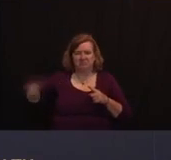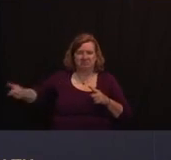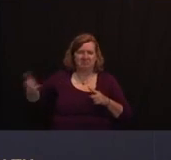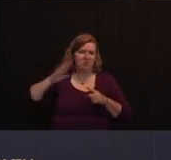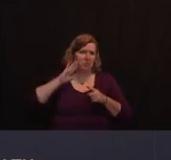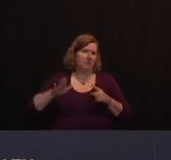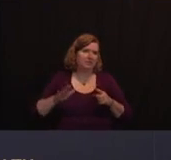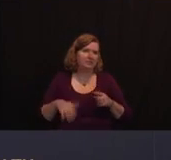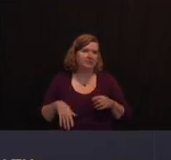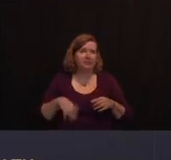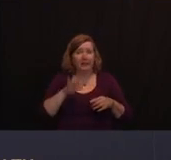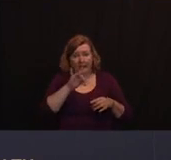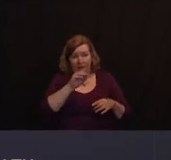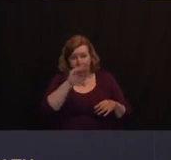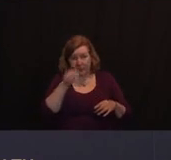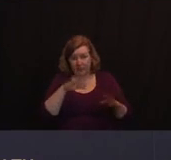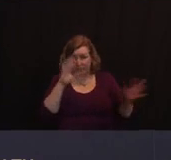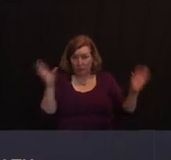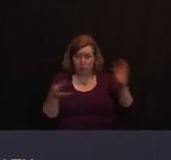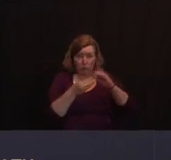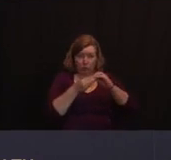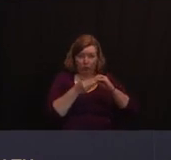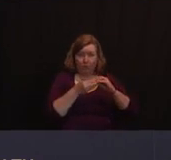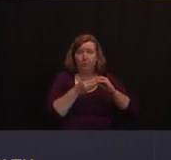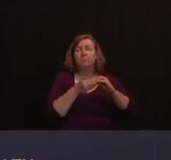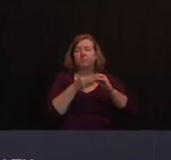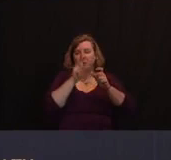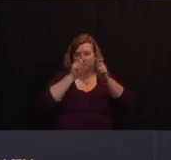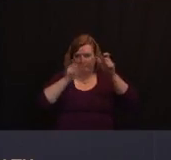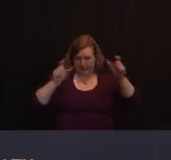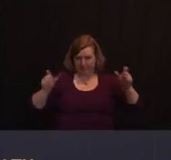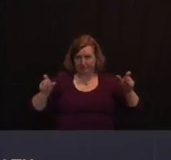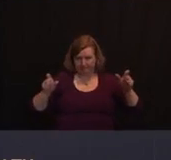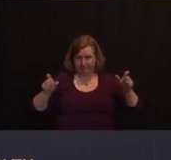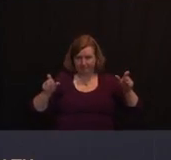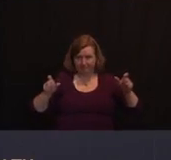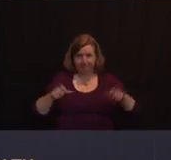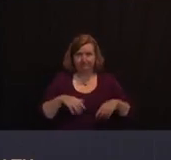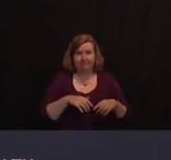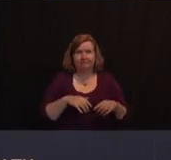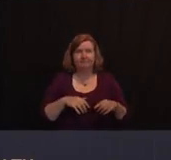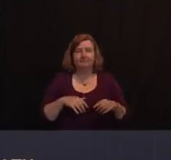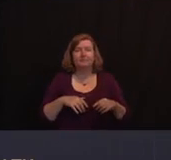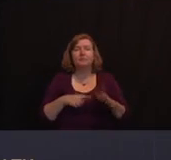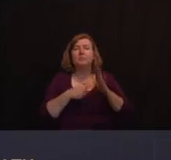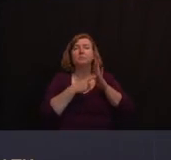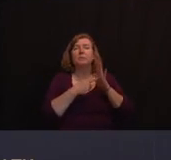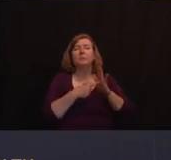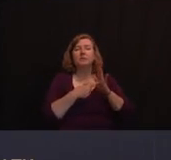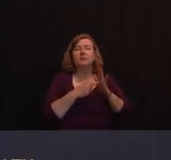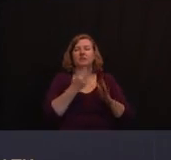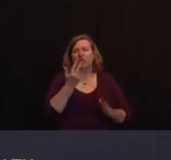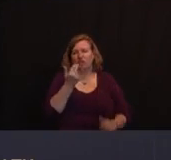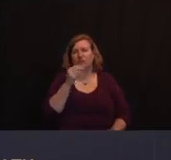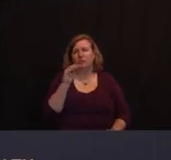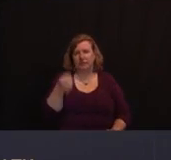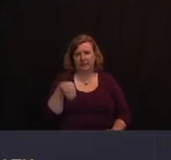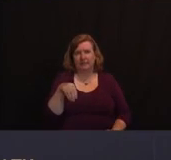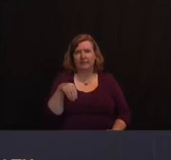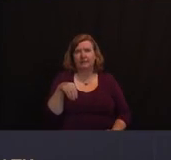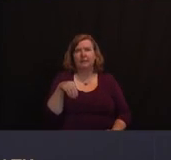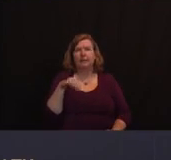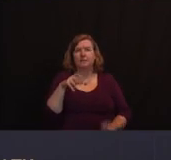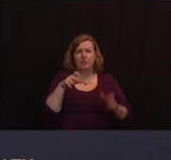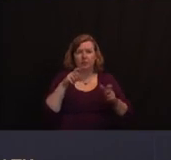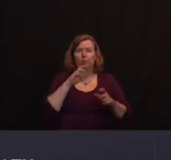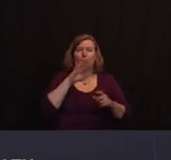That's 8% of the total population, with a representation of approximately 13% of the African-American community. So we